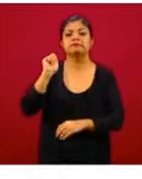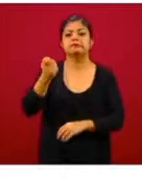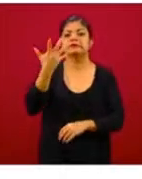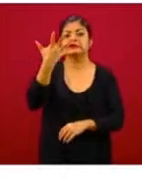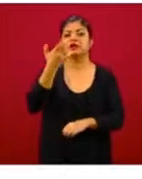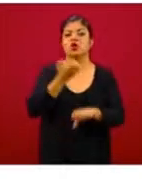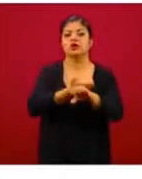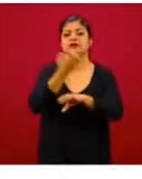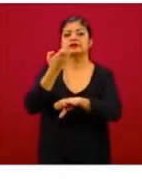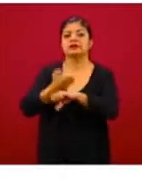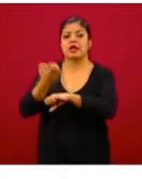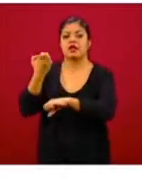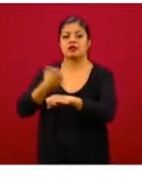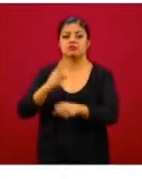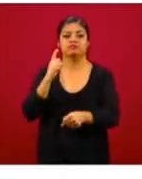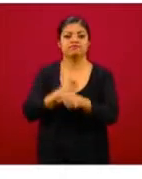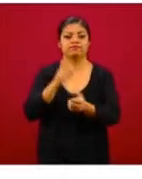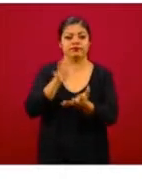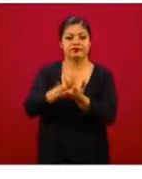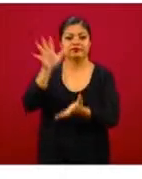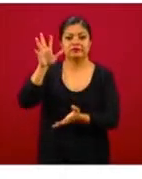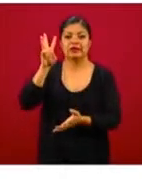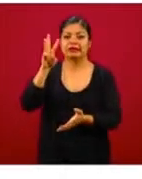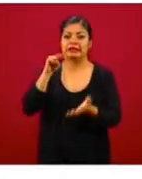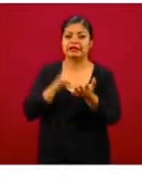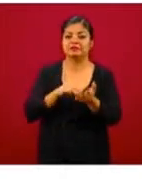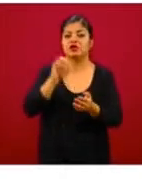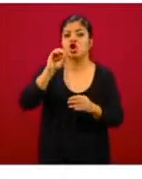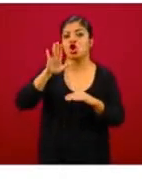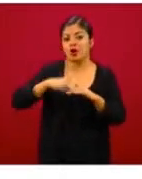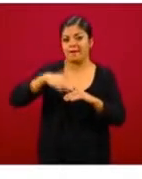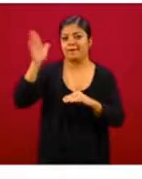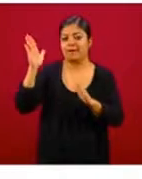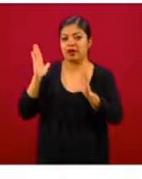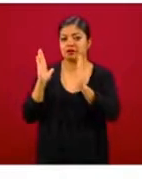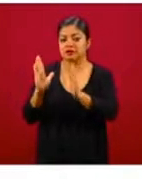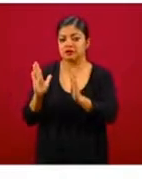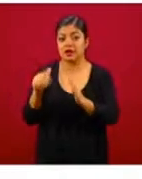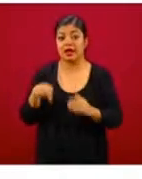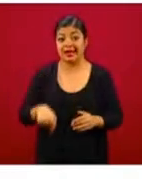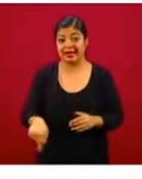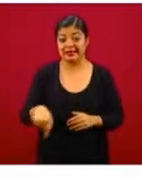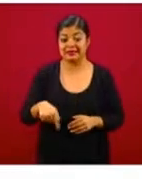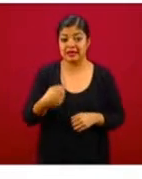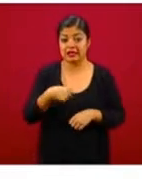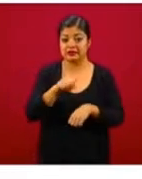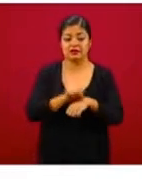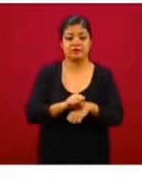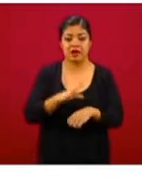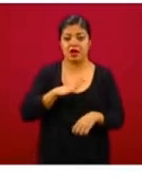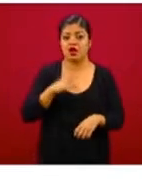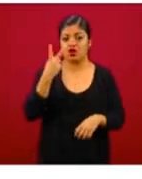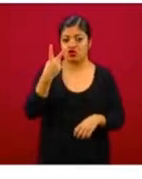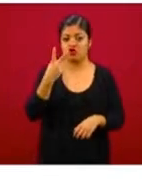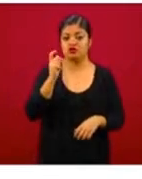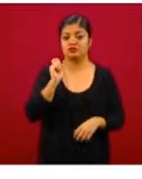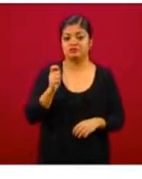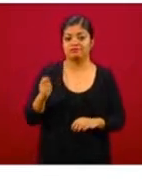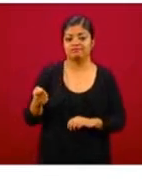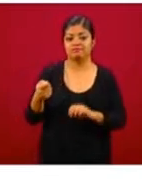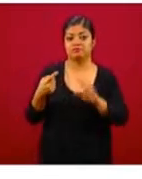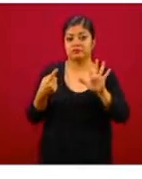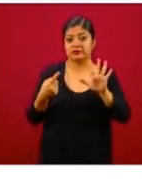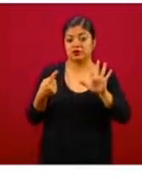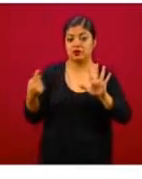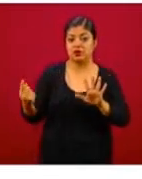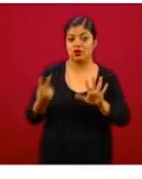93,435. Last week, at the end of the week, there were only 5 states in the top tier, which 2,000 or more confirmed